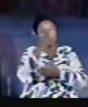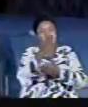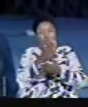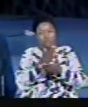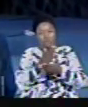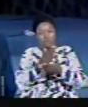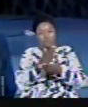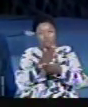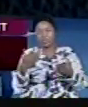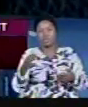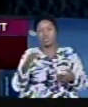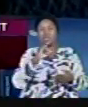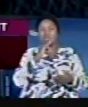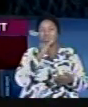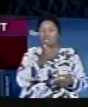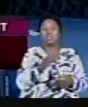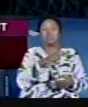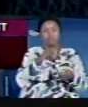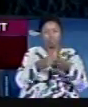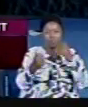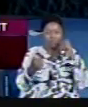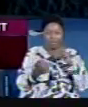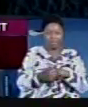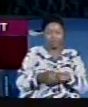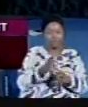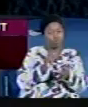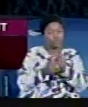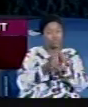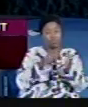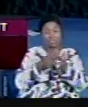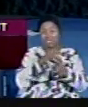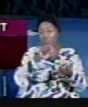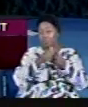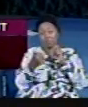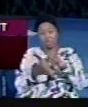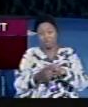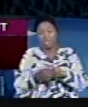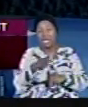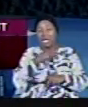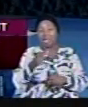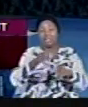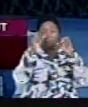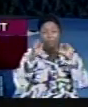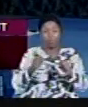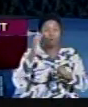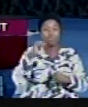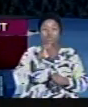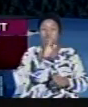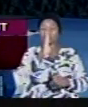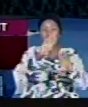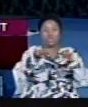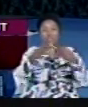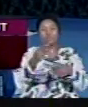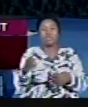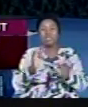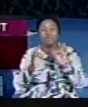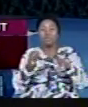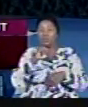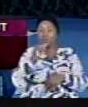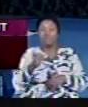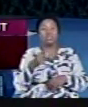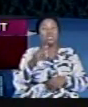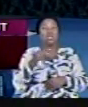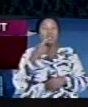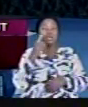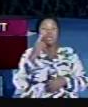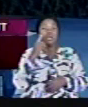wrong. And the power will not be given if we are not thirsty. If any man